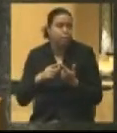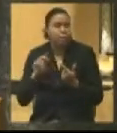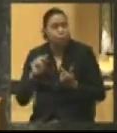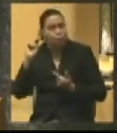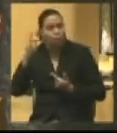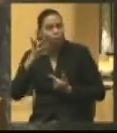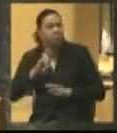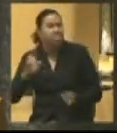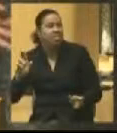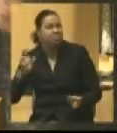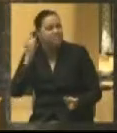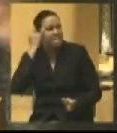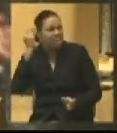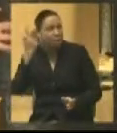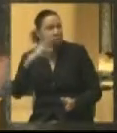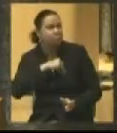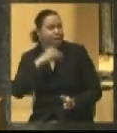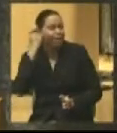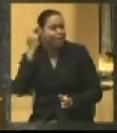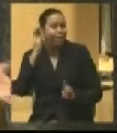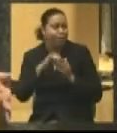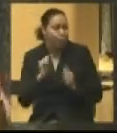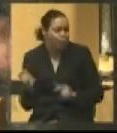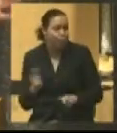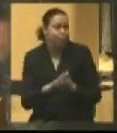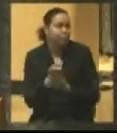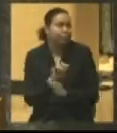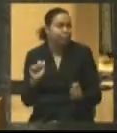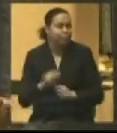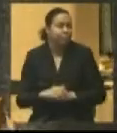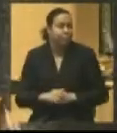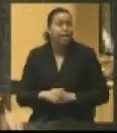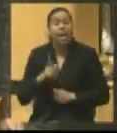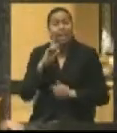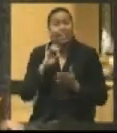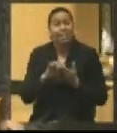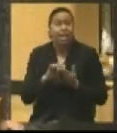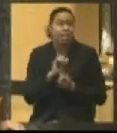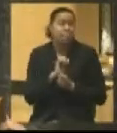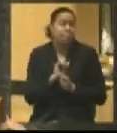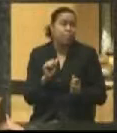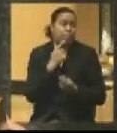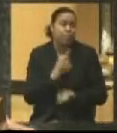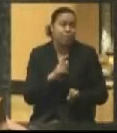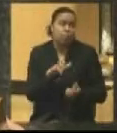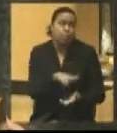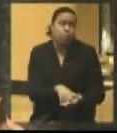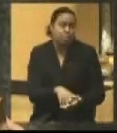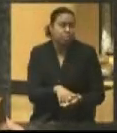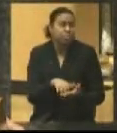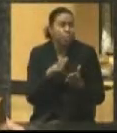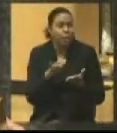Northerners are already accustomed to the idea of universal emancipation anyway. And I think the proclamation does that in a way that the